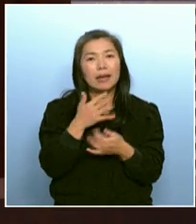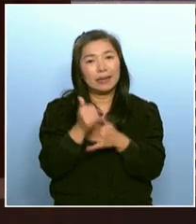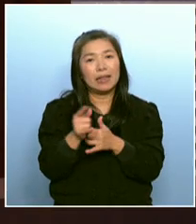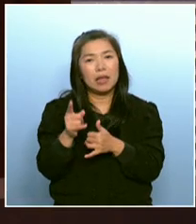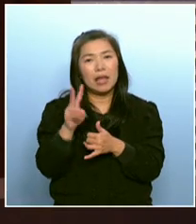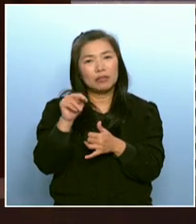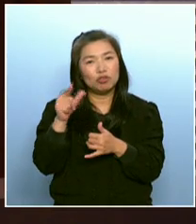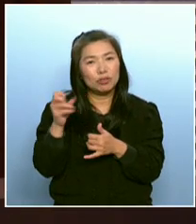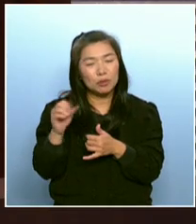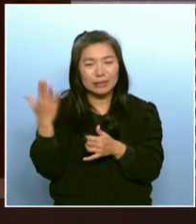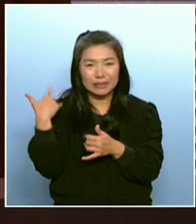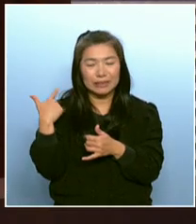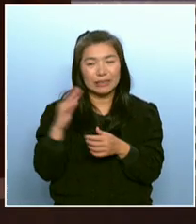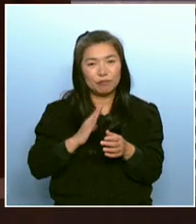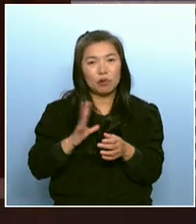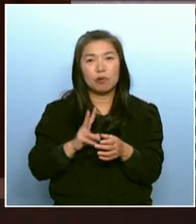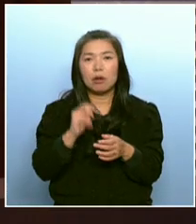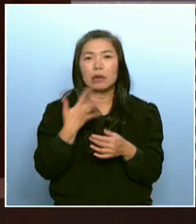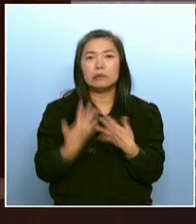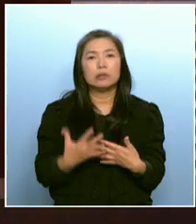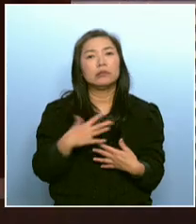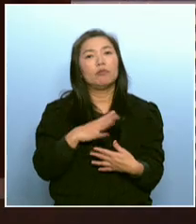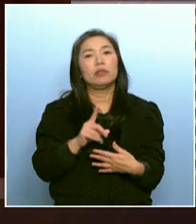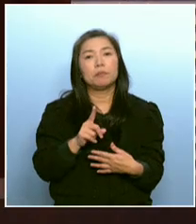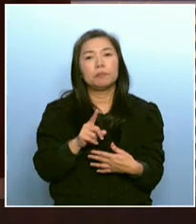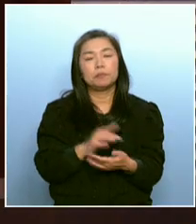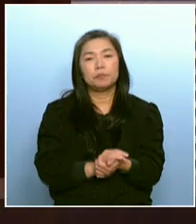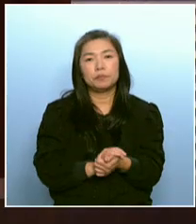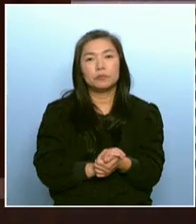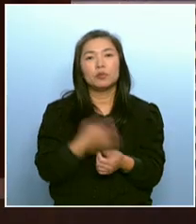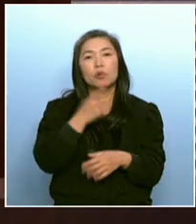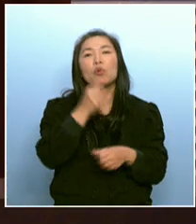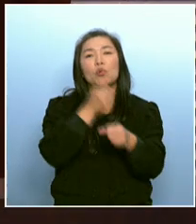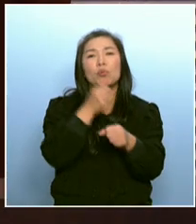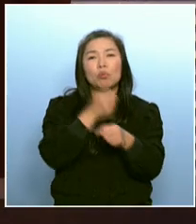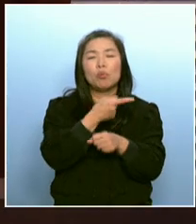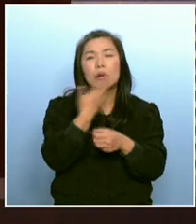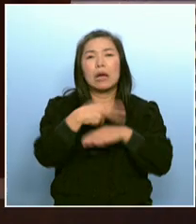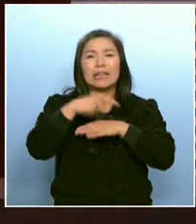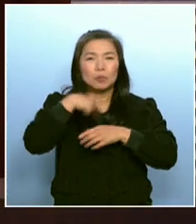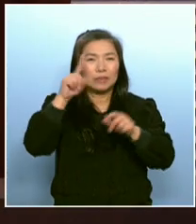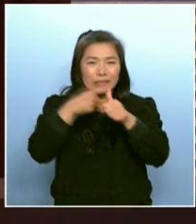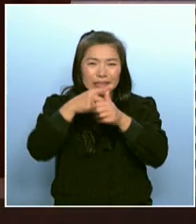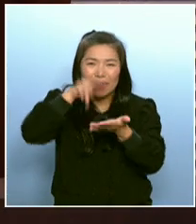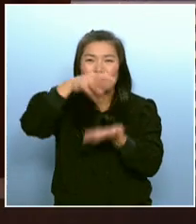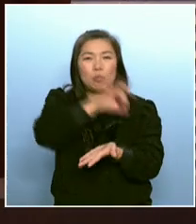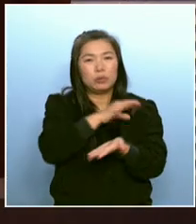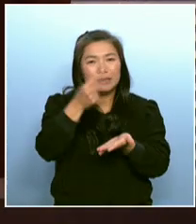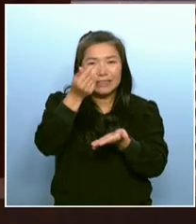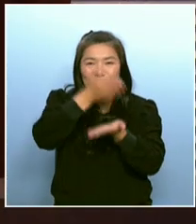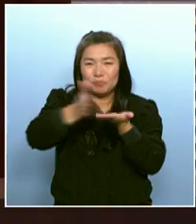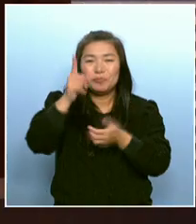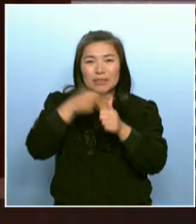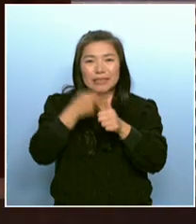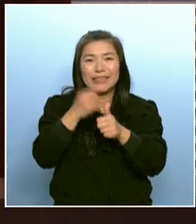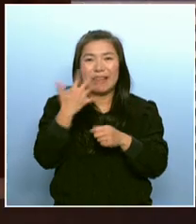estimate, and then we pay the NGO concerned. But now we are asking